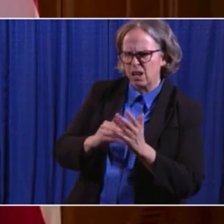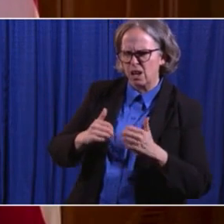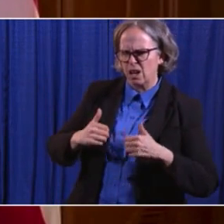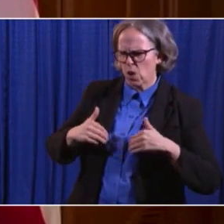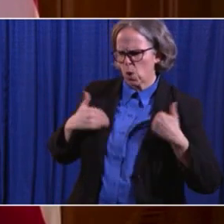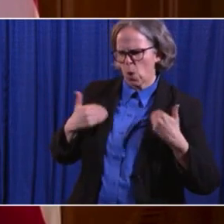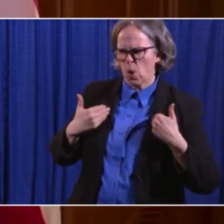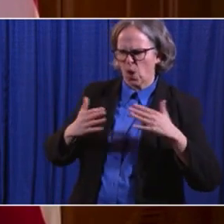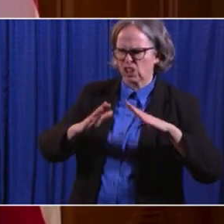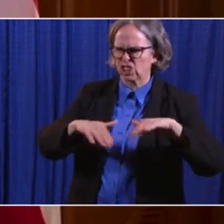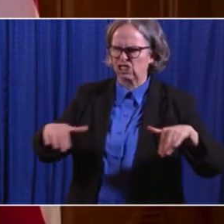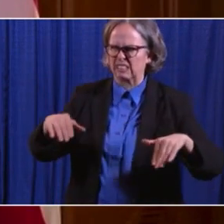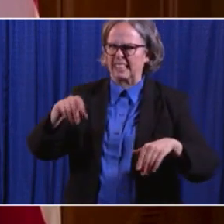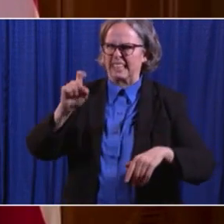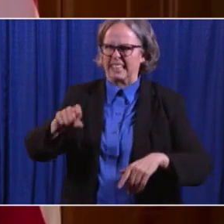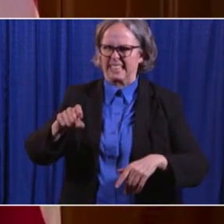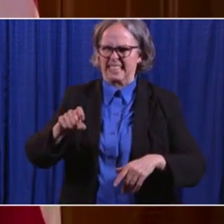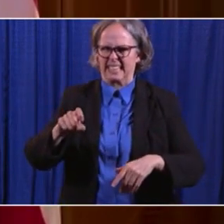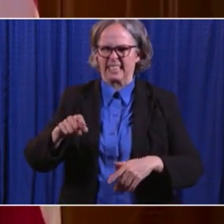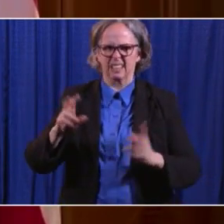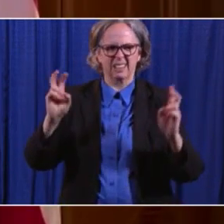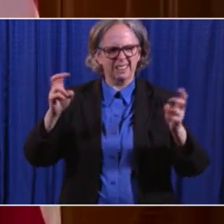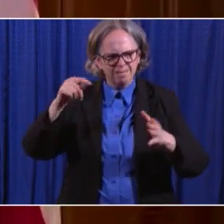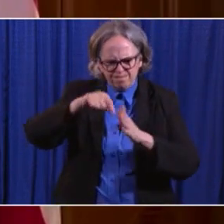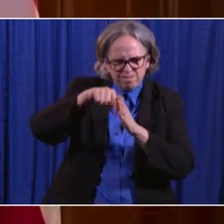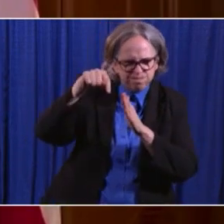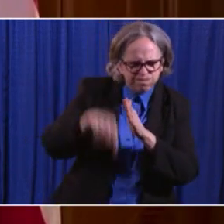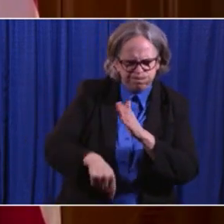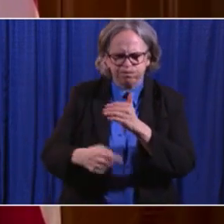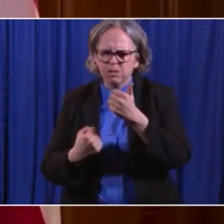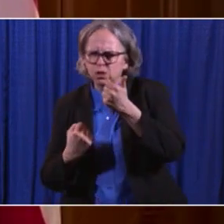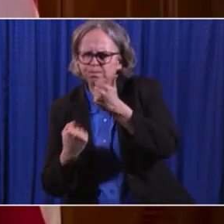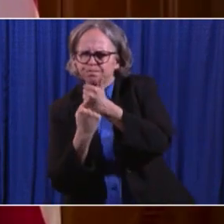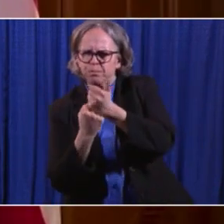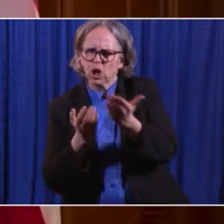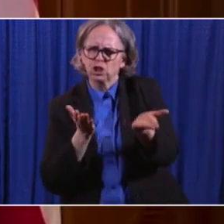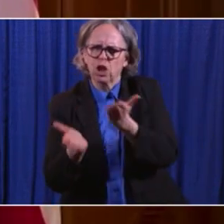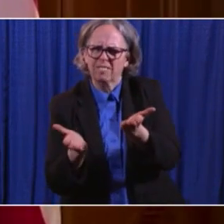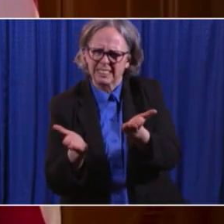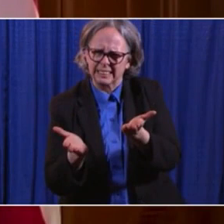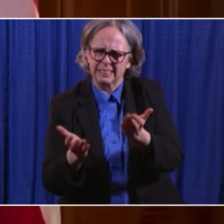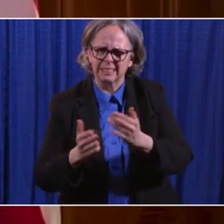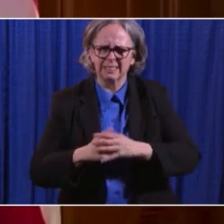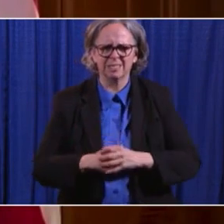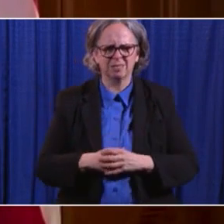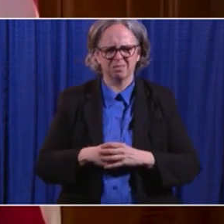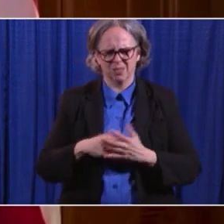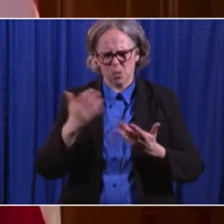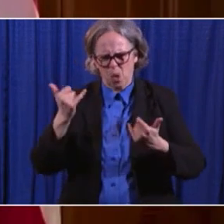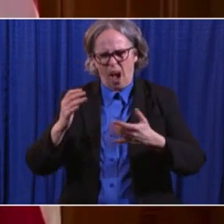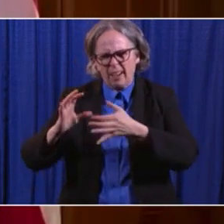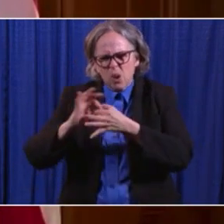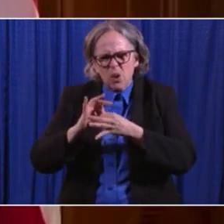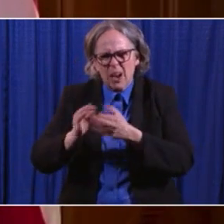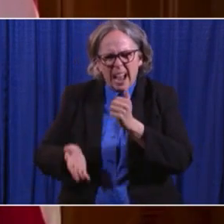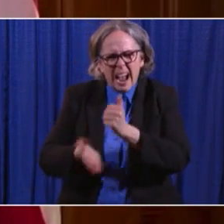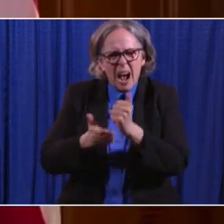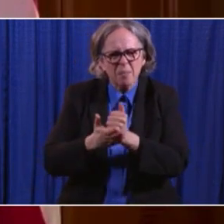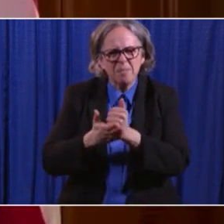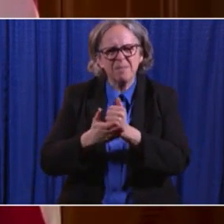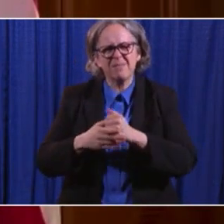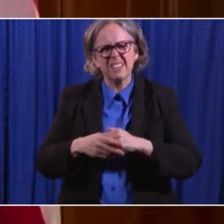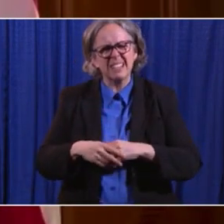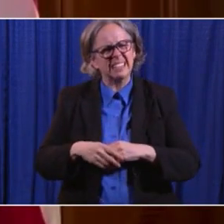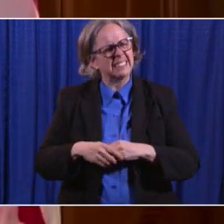intensive services and of this care coordination. And coordination is a real key to this.